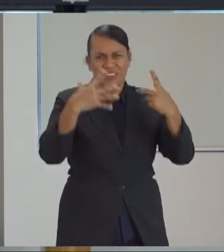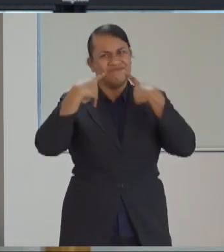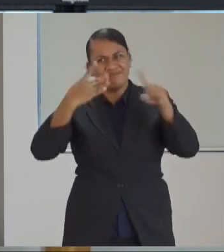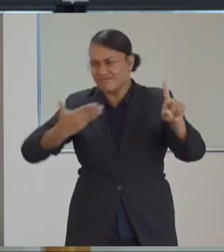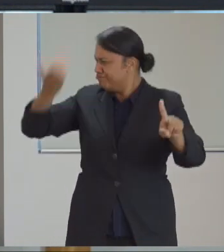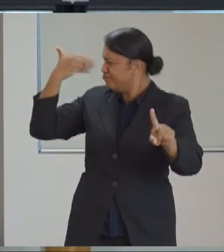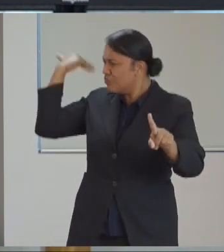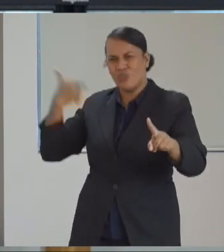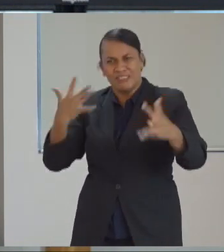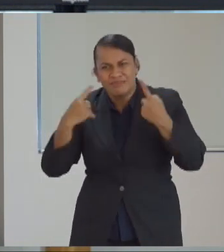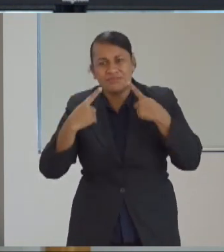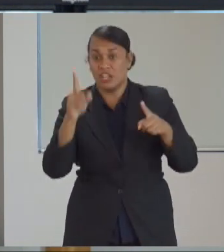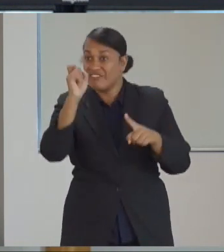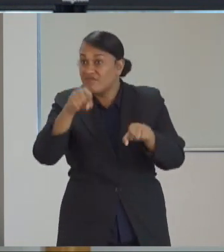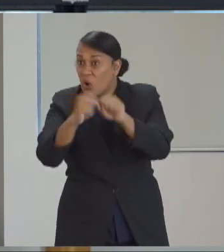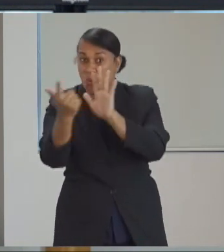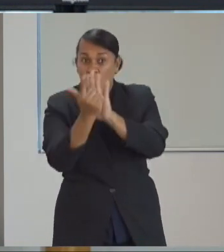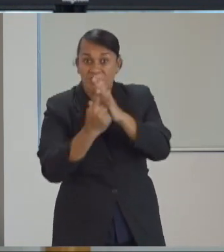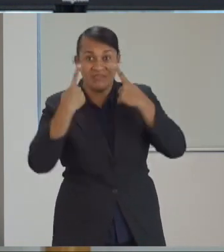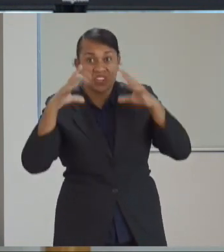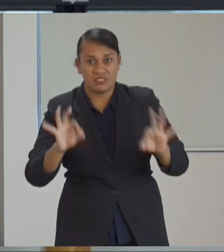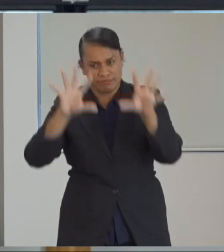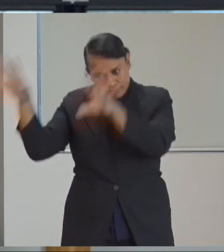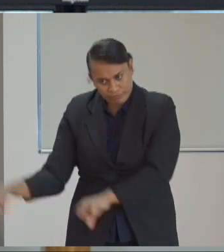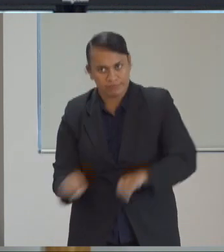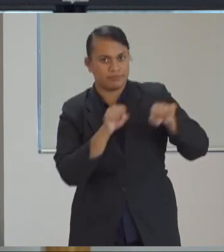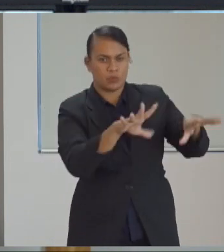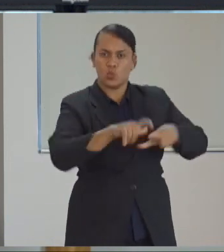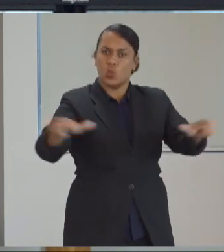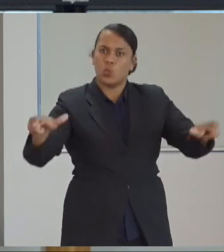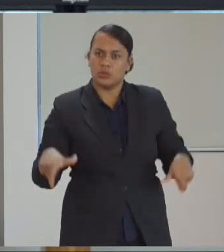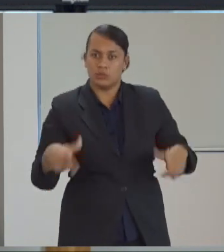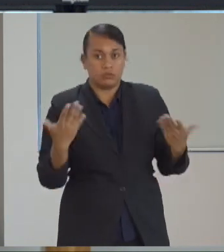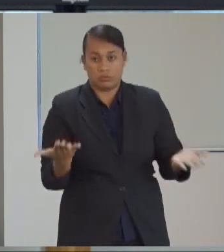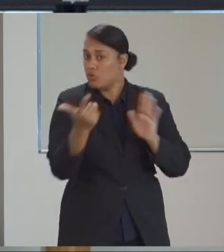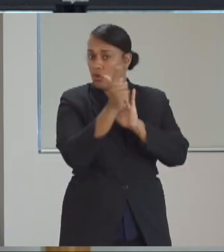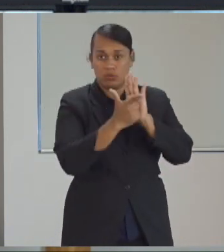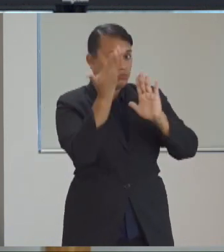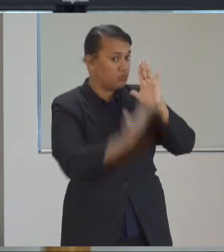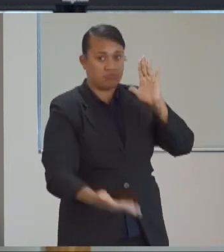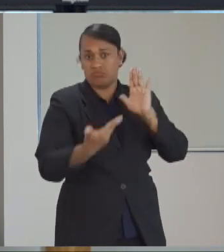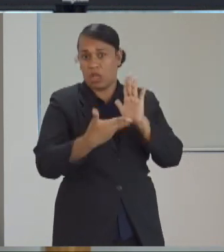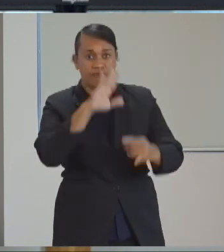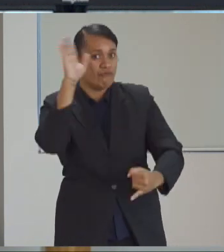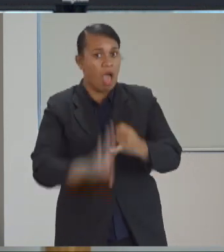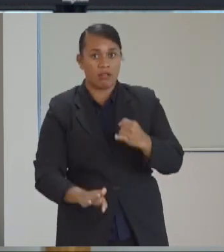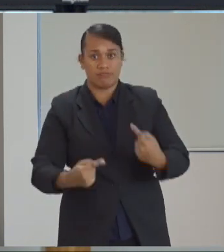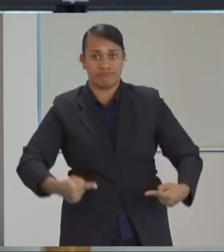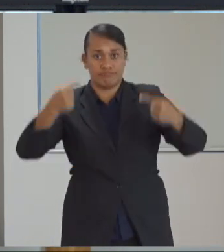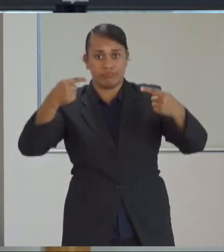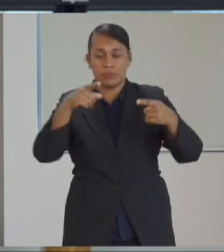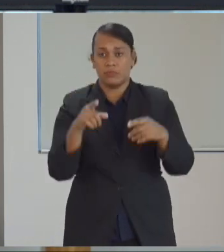be brought, you will be charged, and you will be brought before a magistrate's court for breaching the law, because the law is quite clear. So just in relation